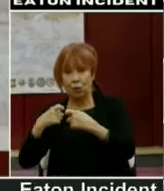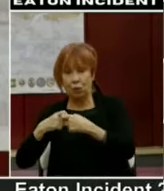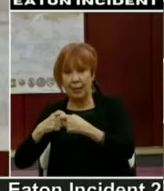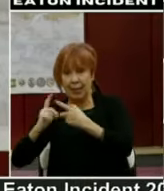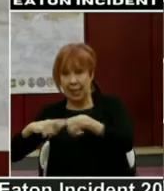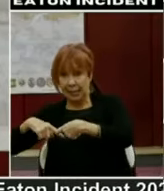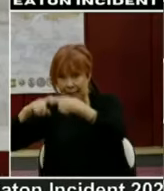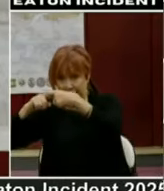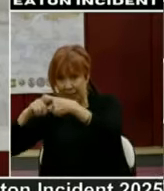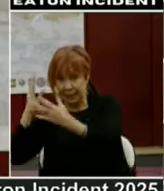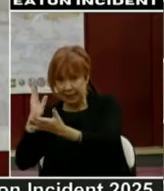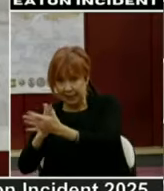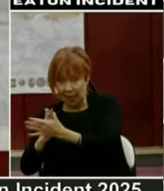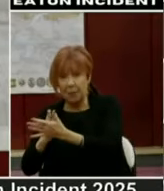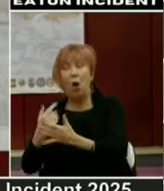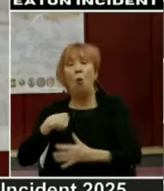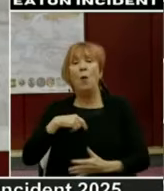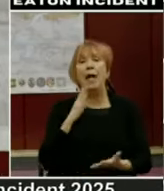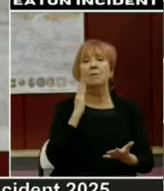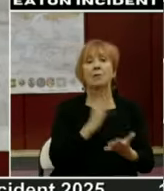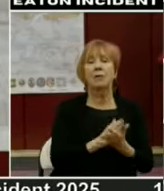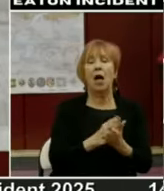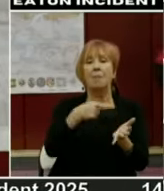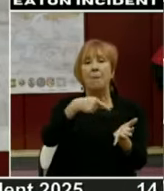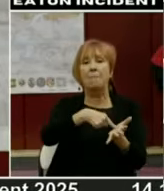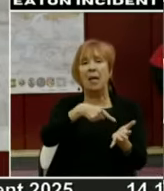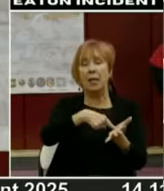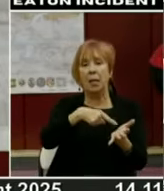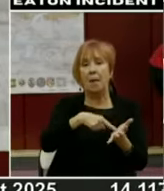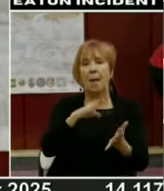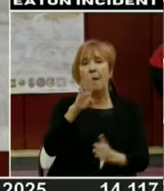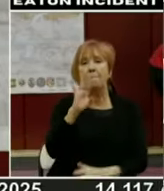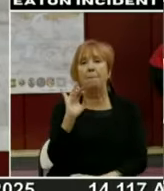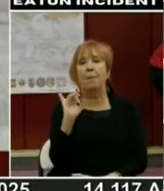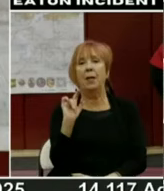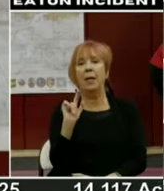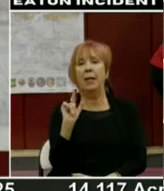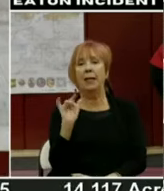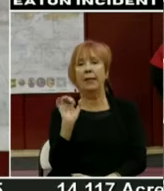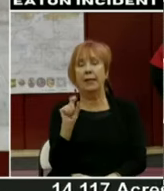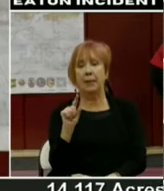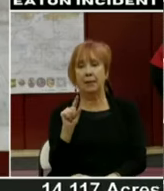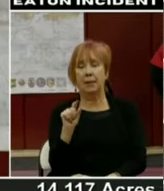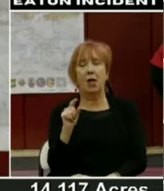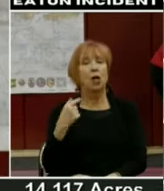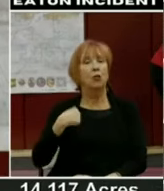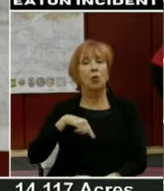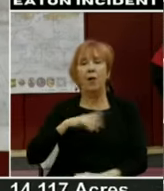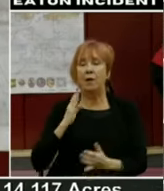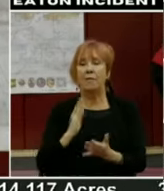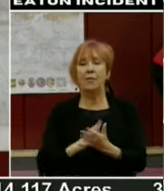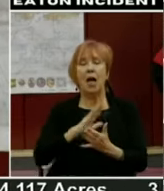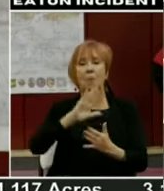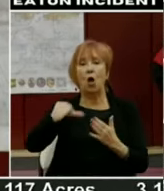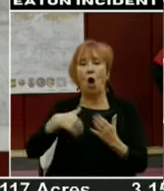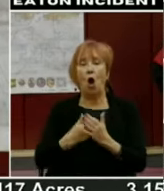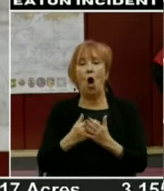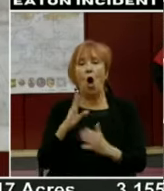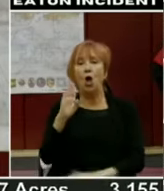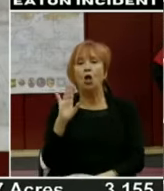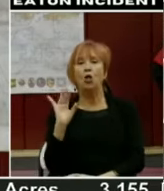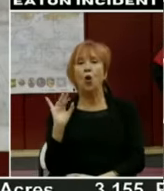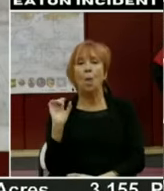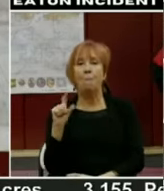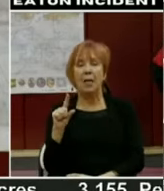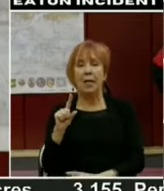bills that went out were on January 9th. That's because of the billing cycle. No bills have gone out since then, so there is a bit of a lag of a